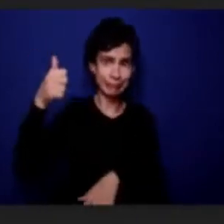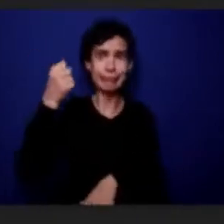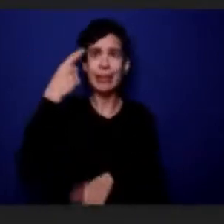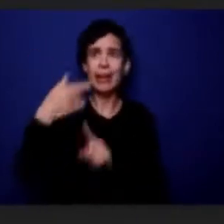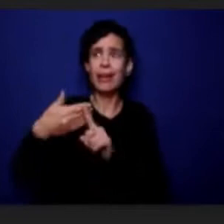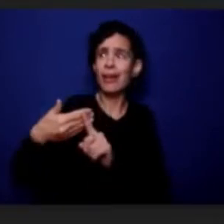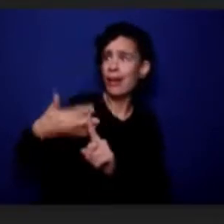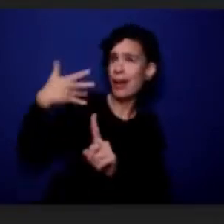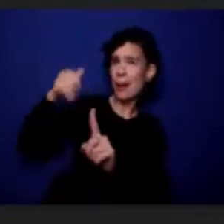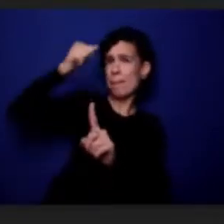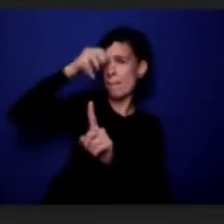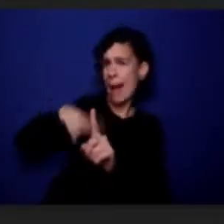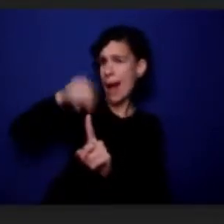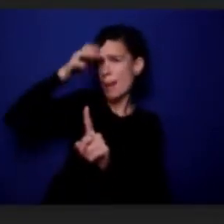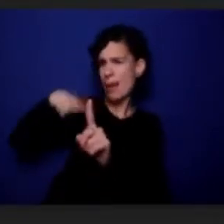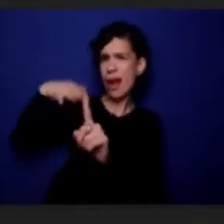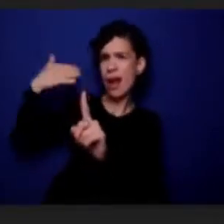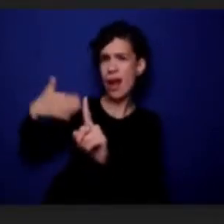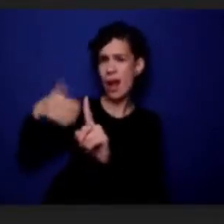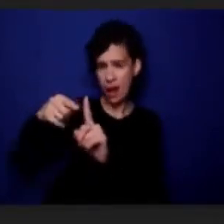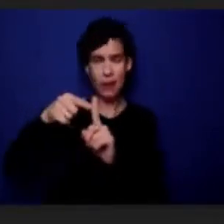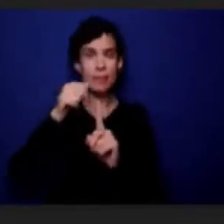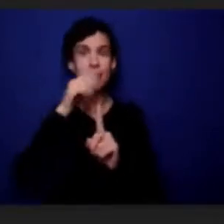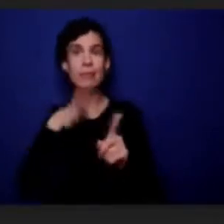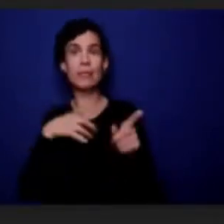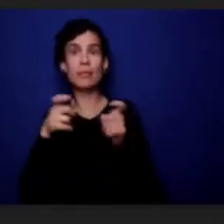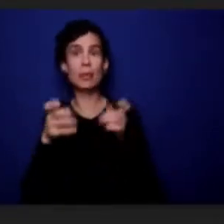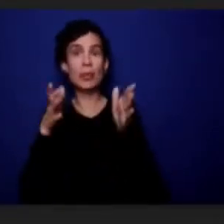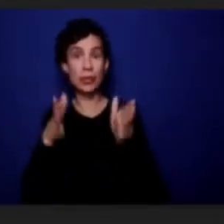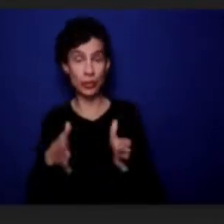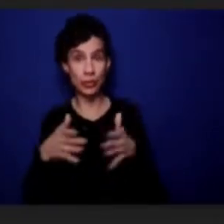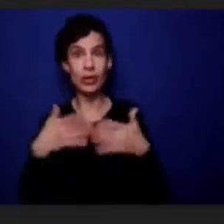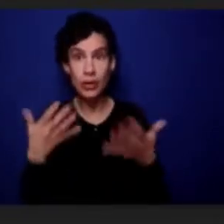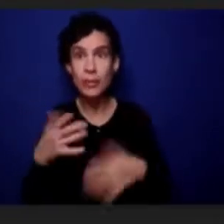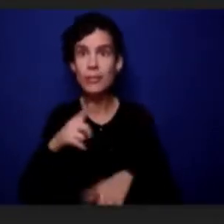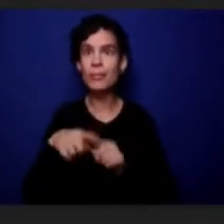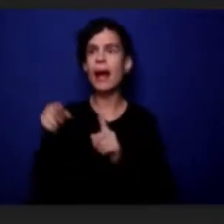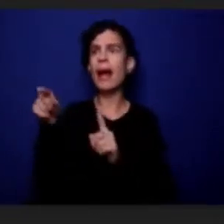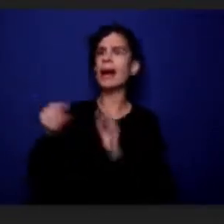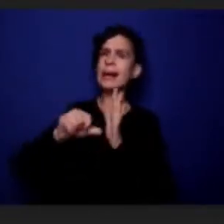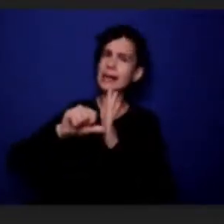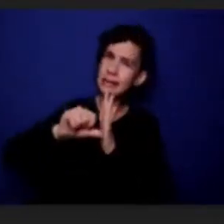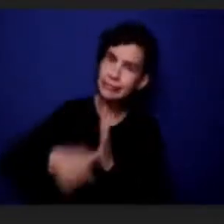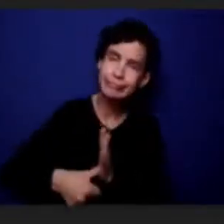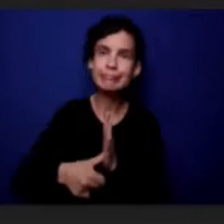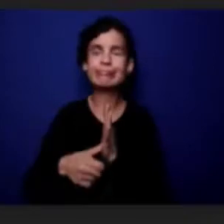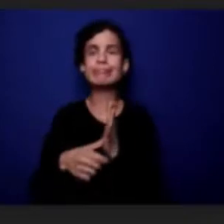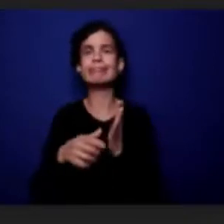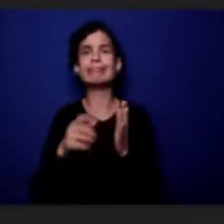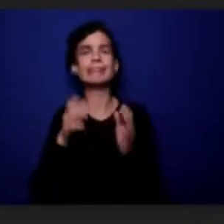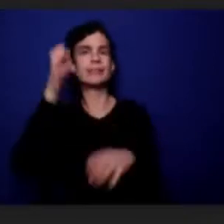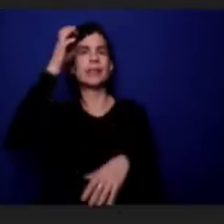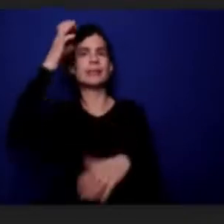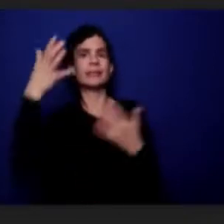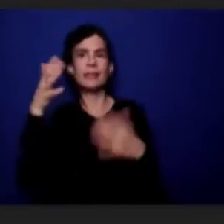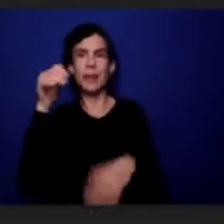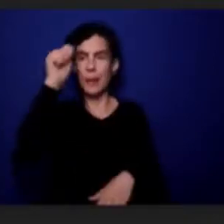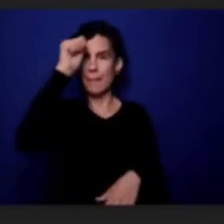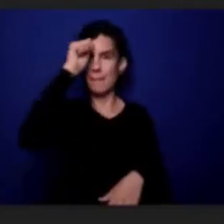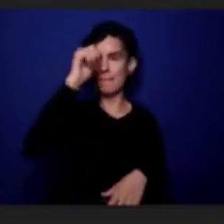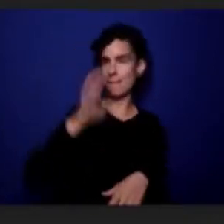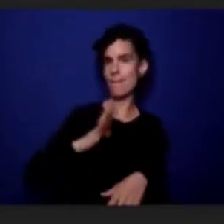Queen Elizabeth, precisely because she was a female ruler in a legacy of men,